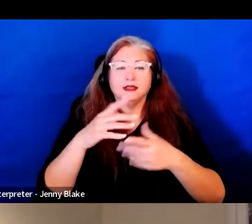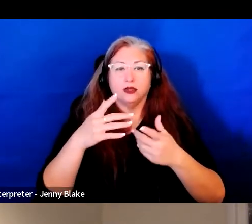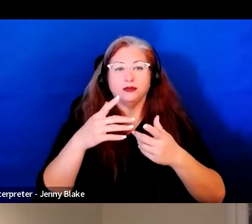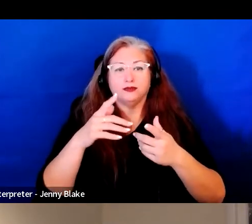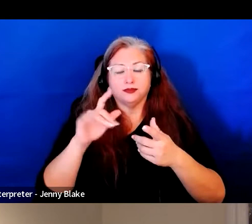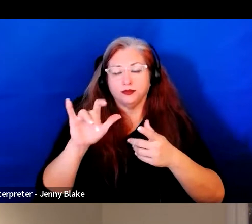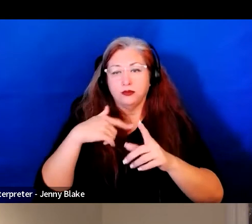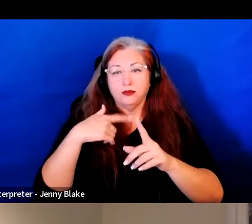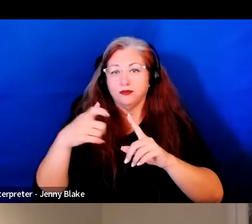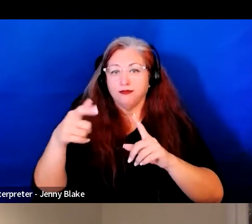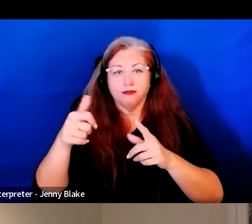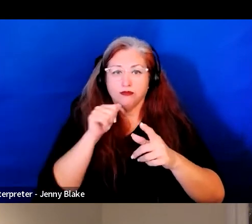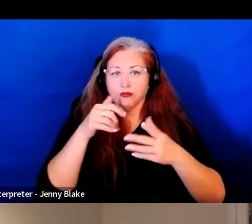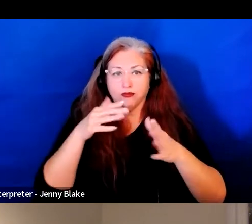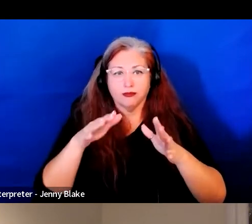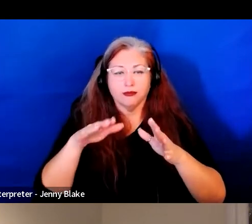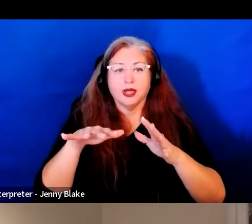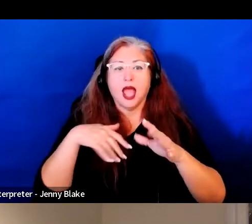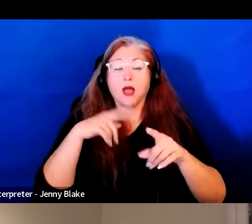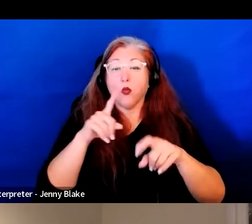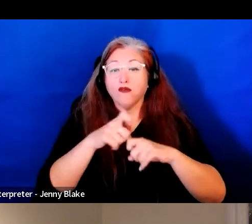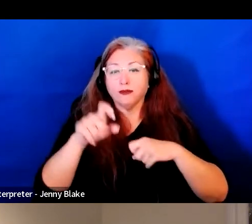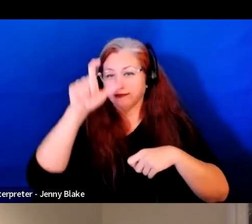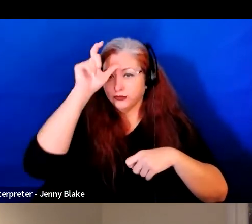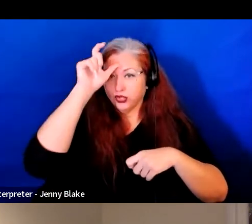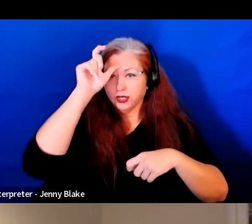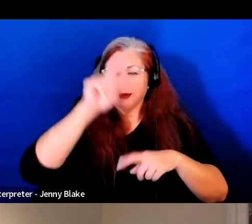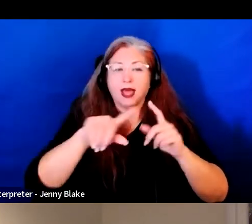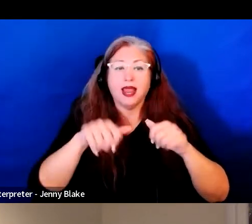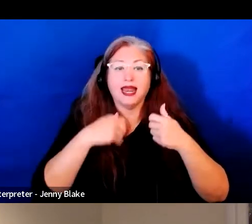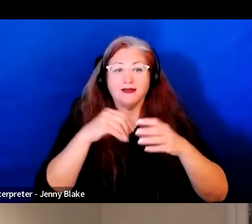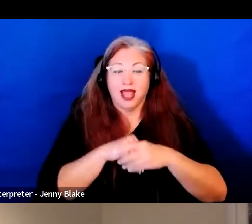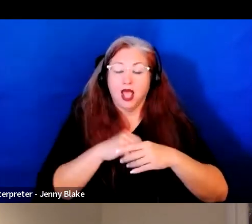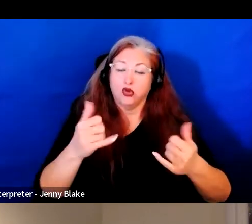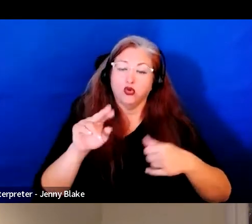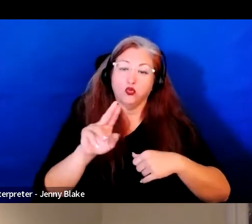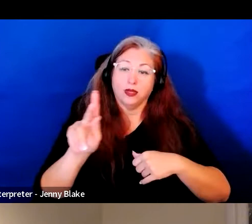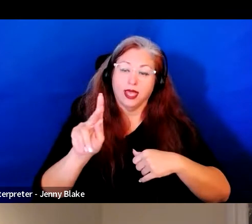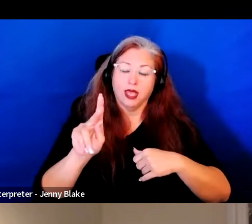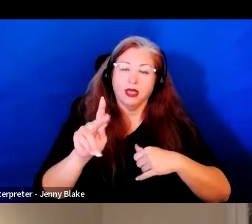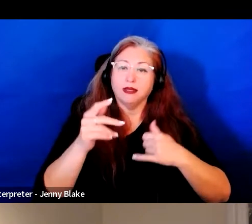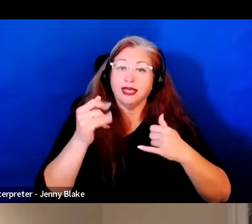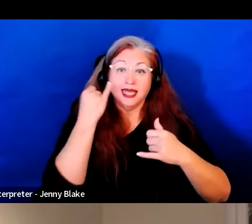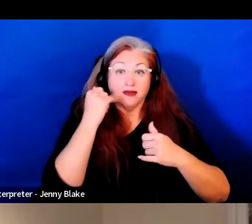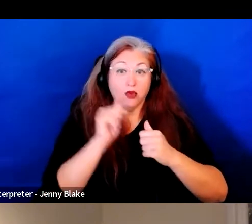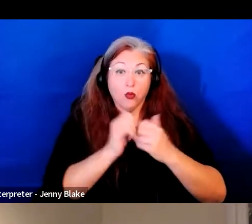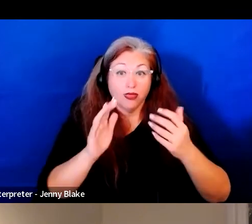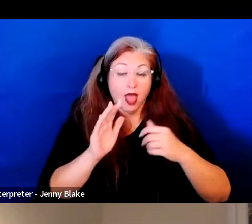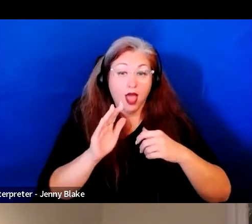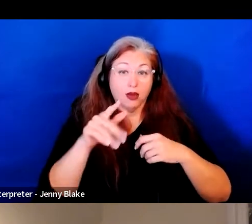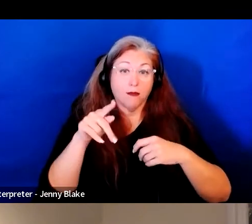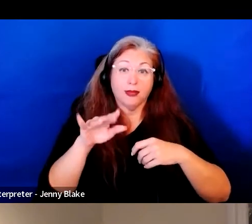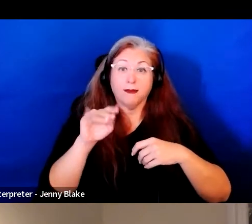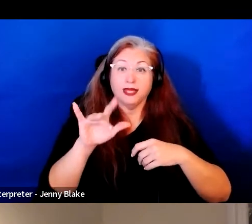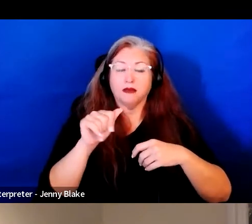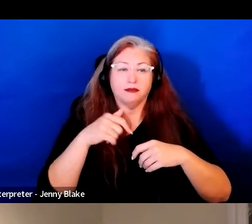audience, yeah. That is Turkey. And then, but I'm living in the UK where had it not been for public media, I would